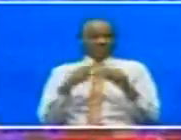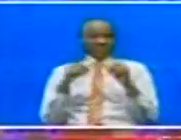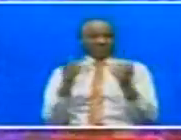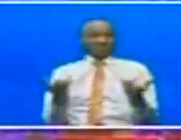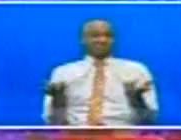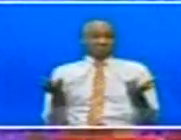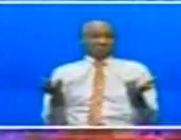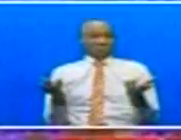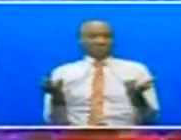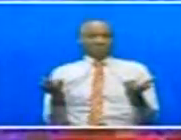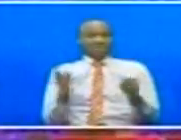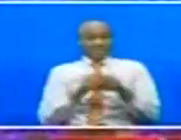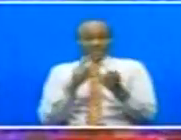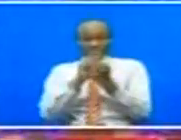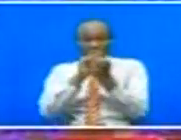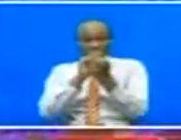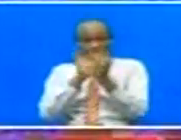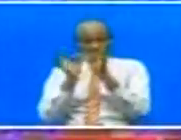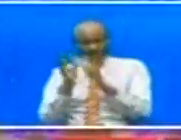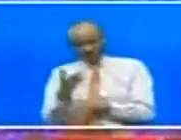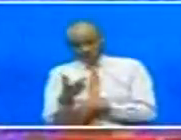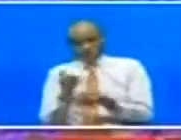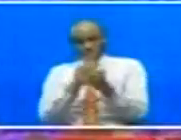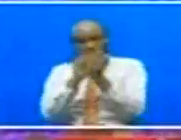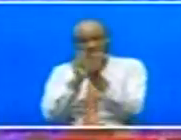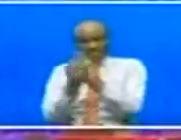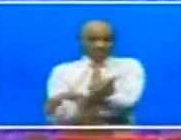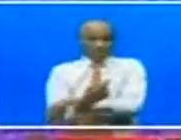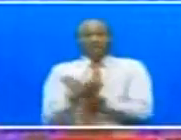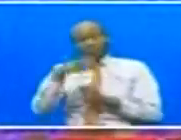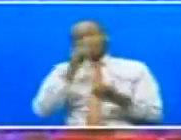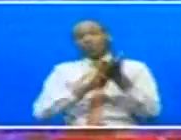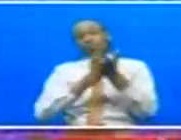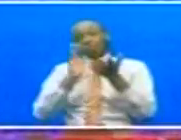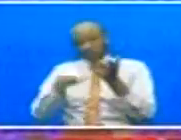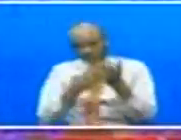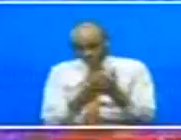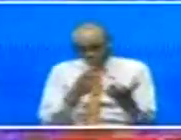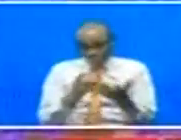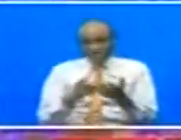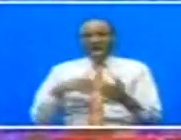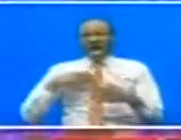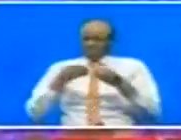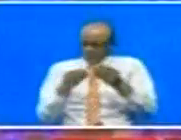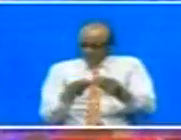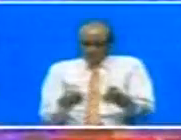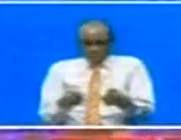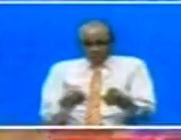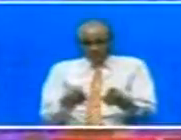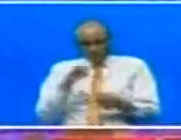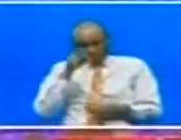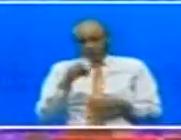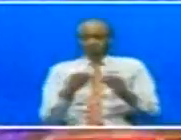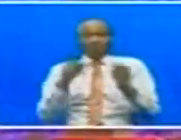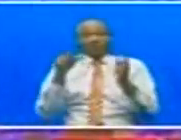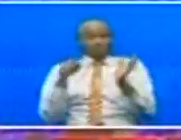the message was lost in the translation. Mm-hmm. But he was actually proposing an adaptive solution to an adaptive